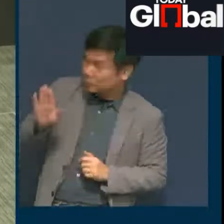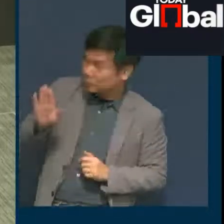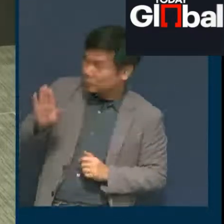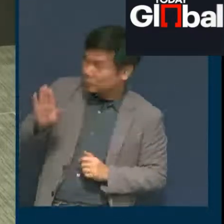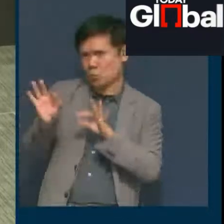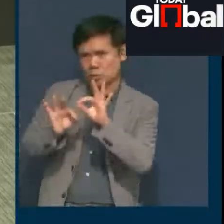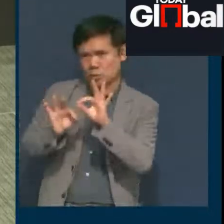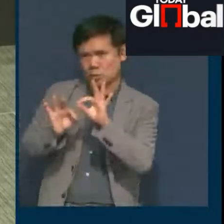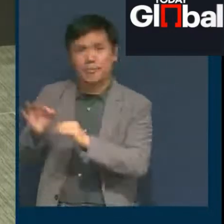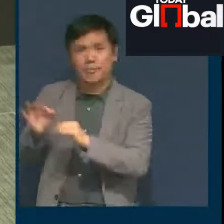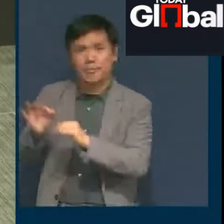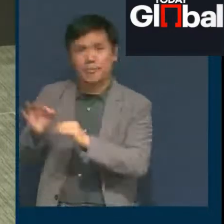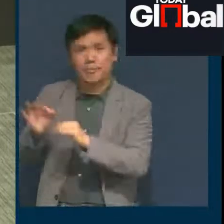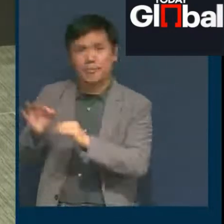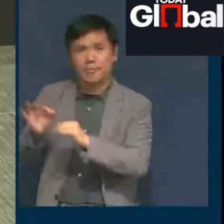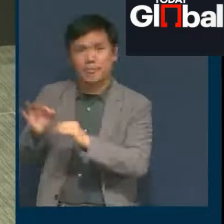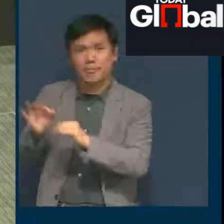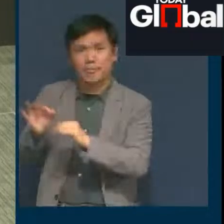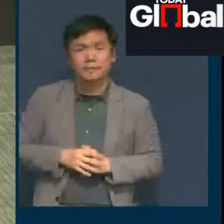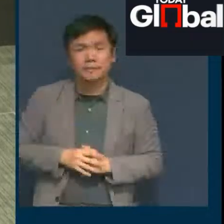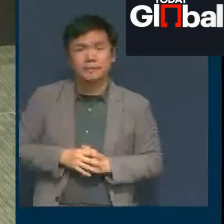the support given